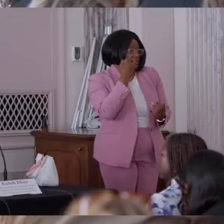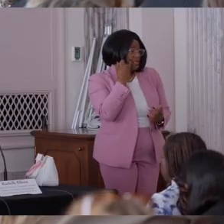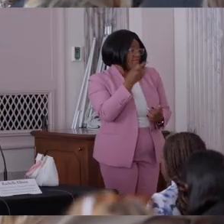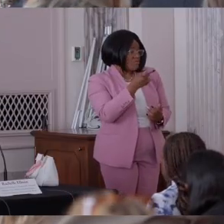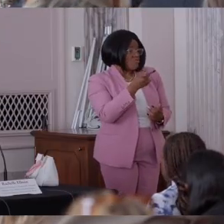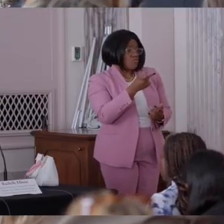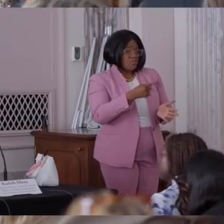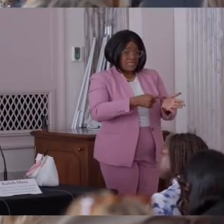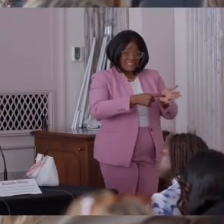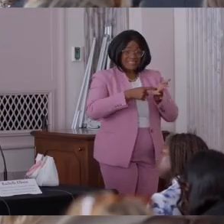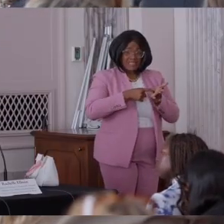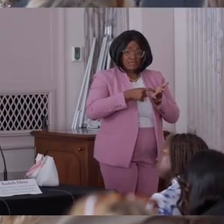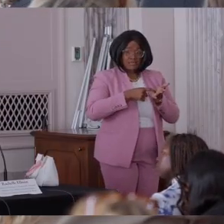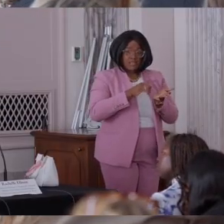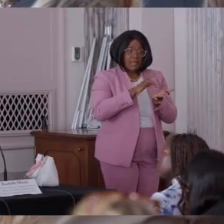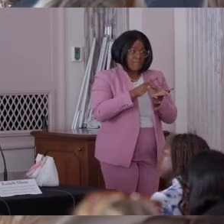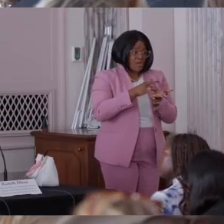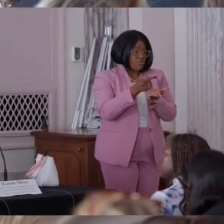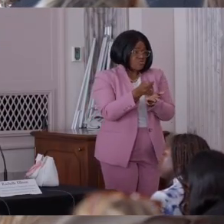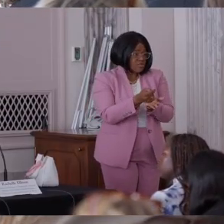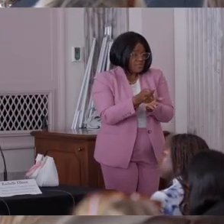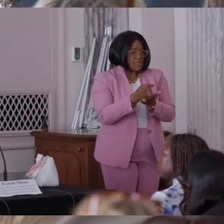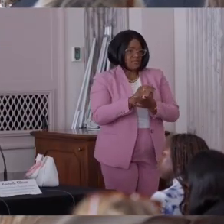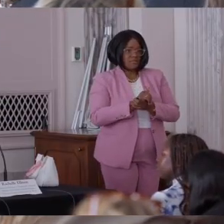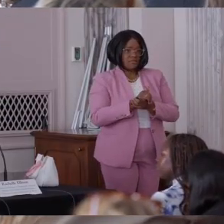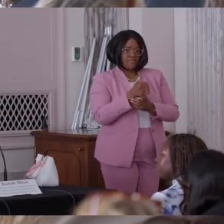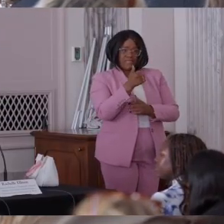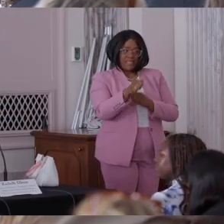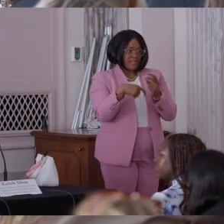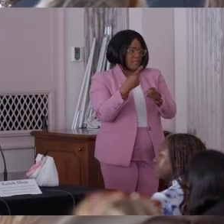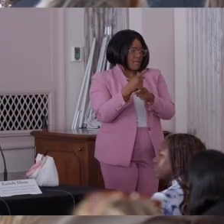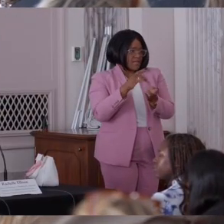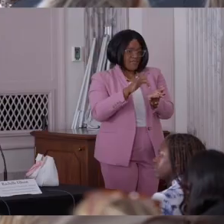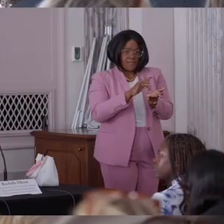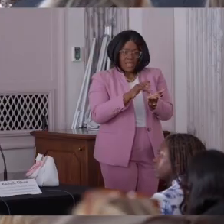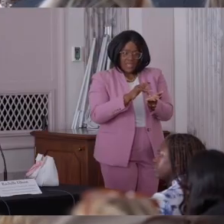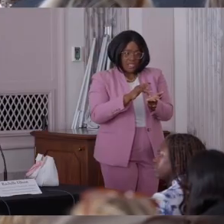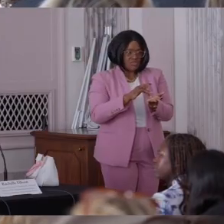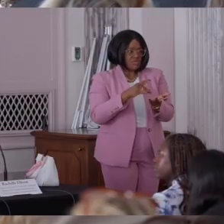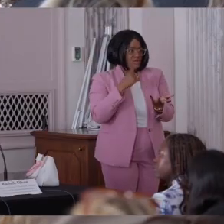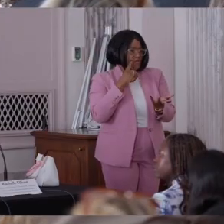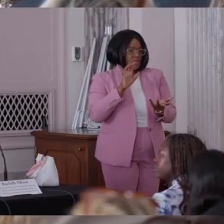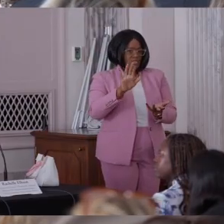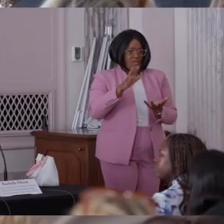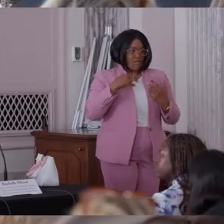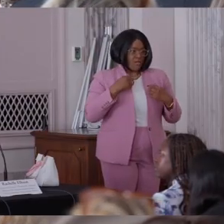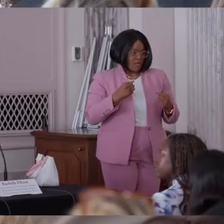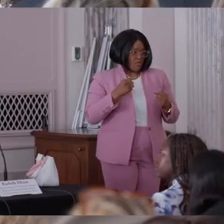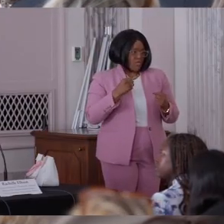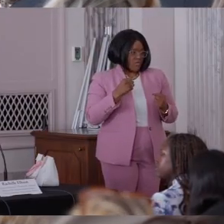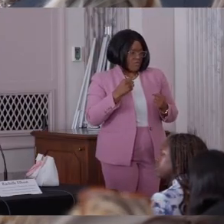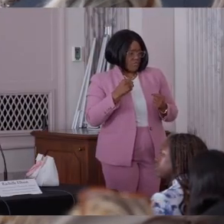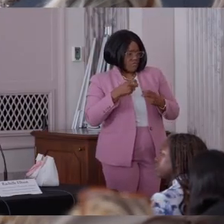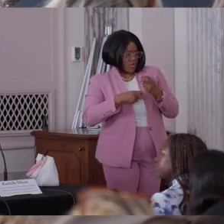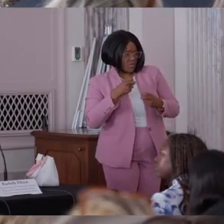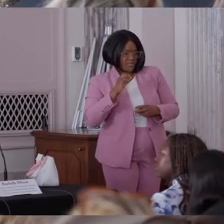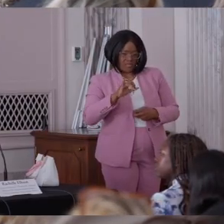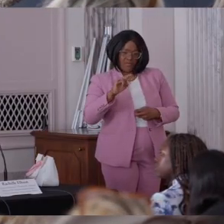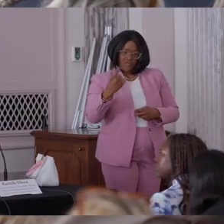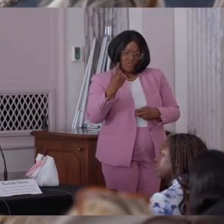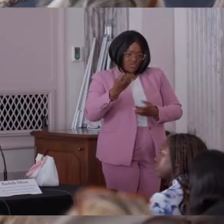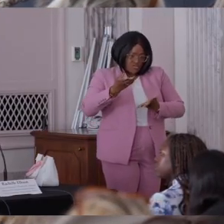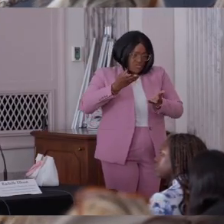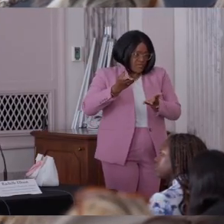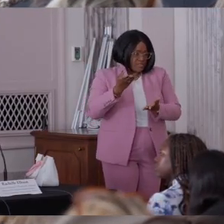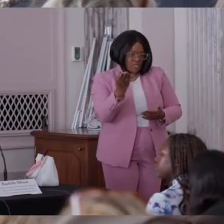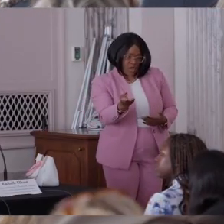that medical treatment or any kind of medication for a behavioral health condition is the first